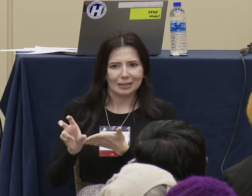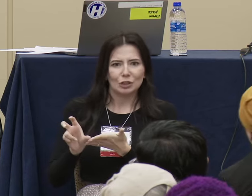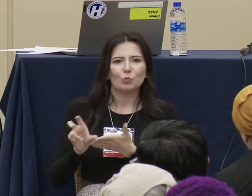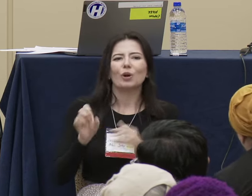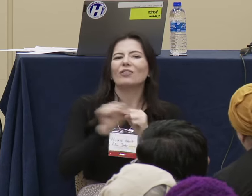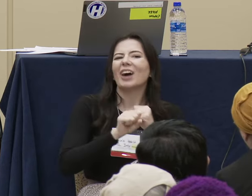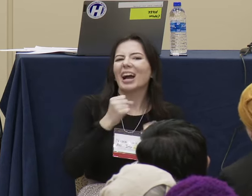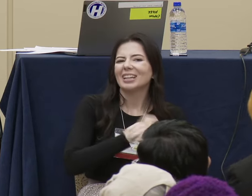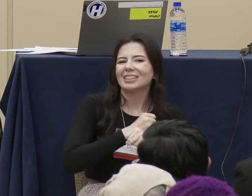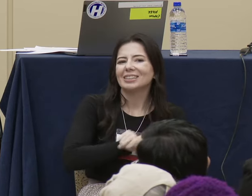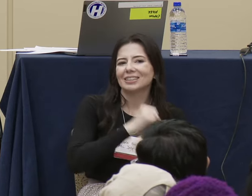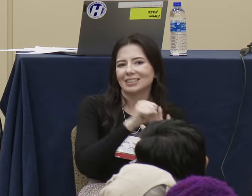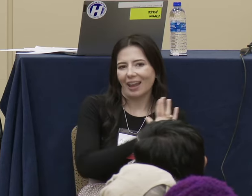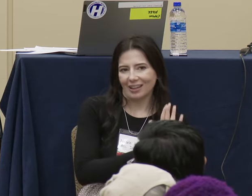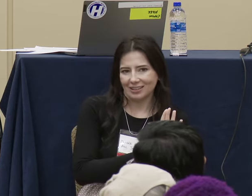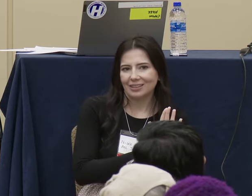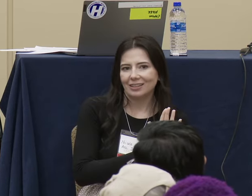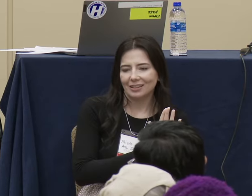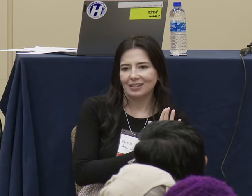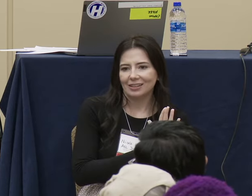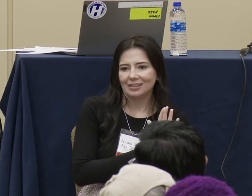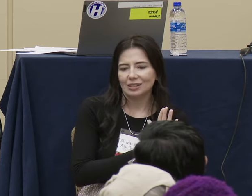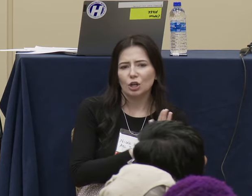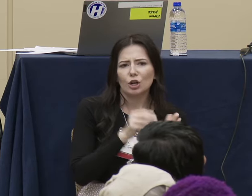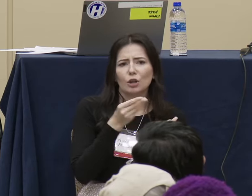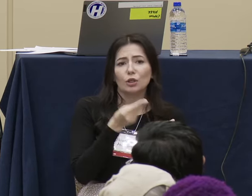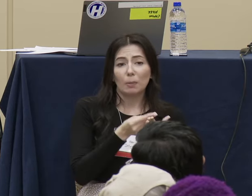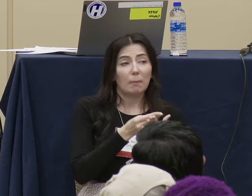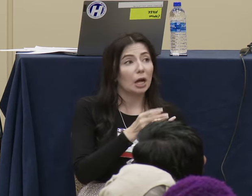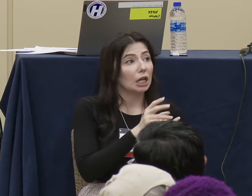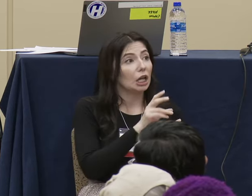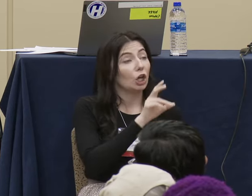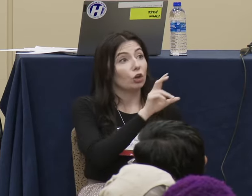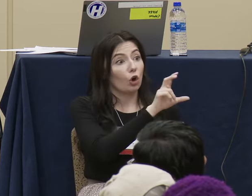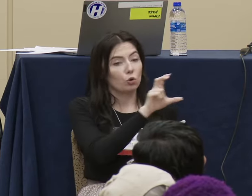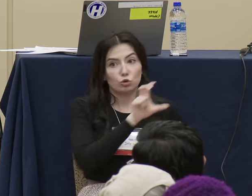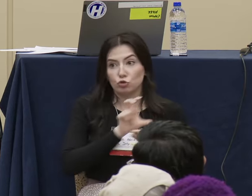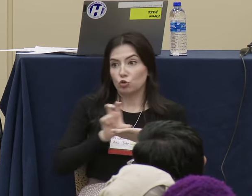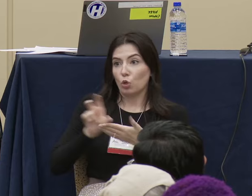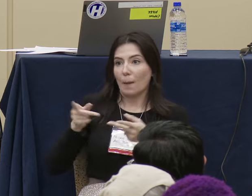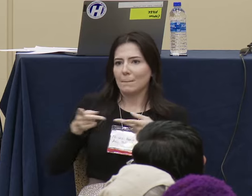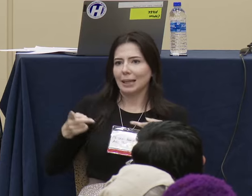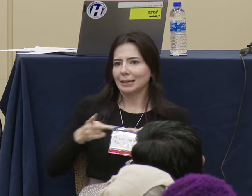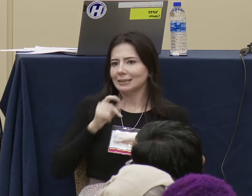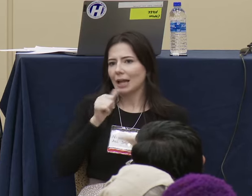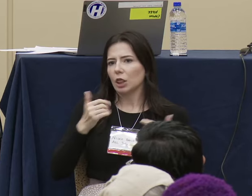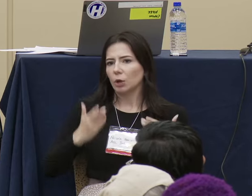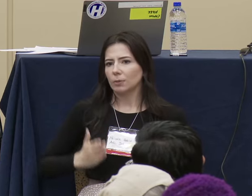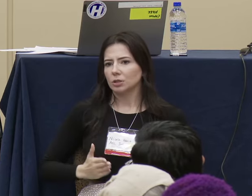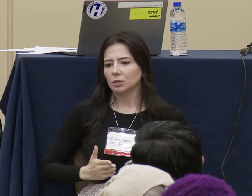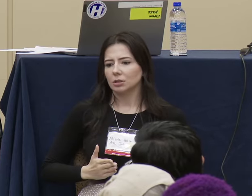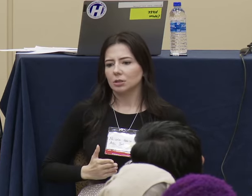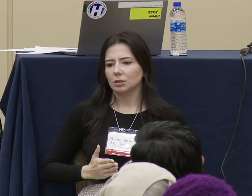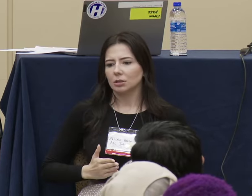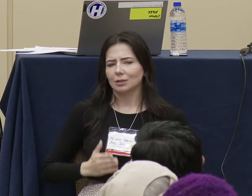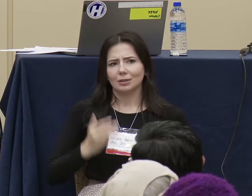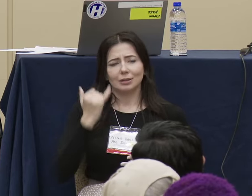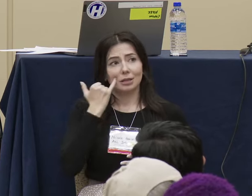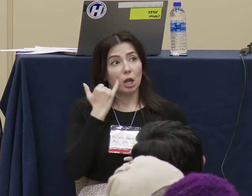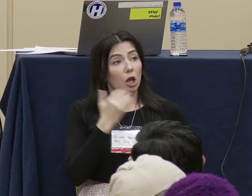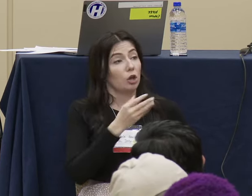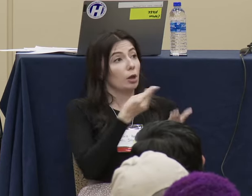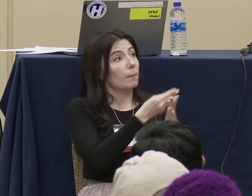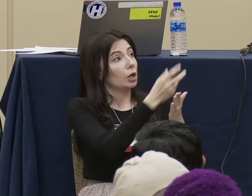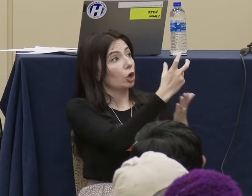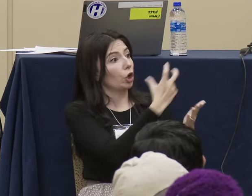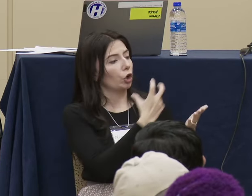but the money goes to the place, not to the person. And so the idea is if the money goes to the person, then they can